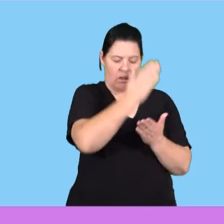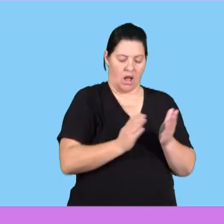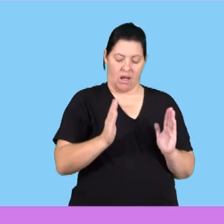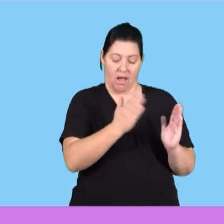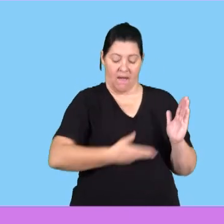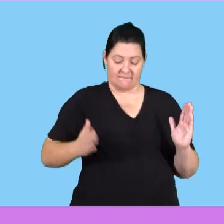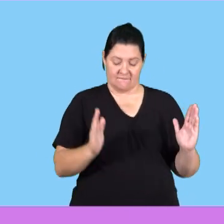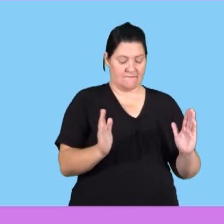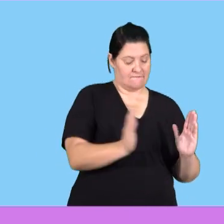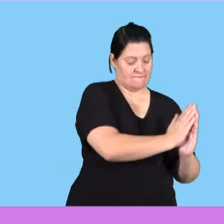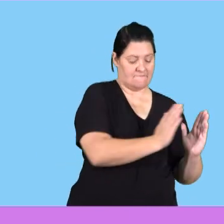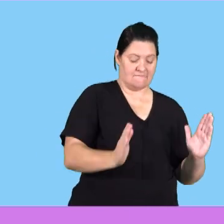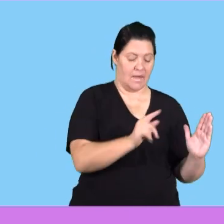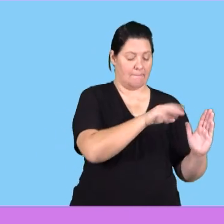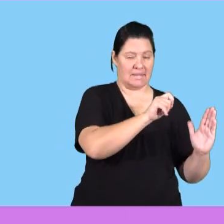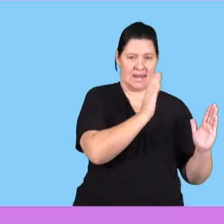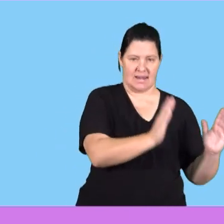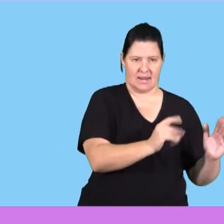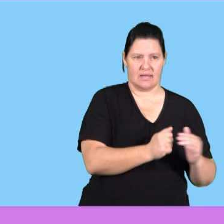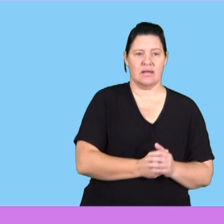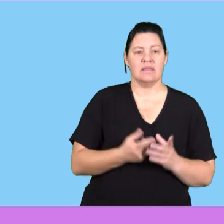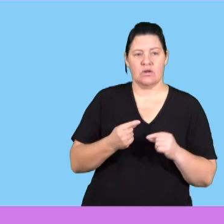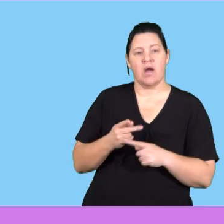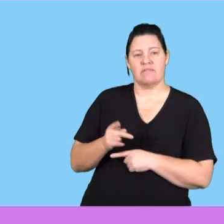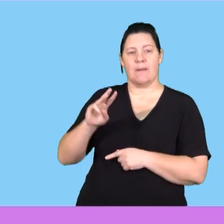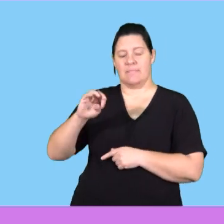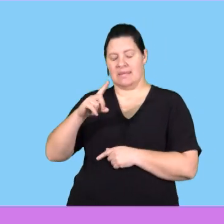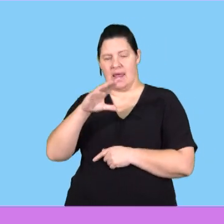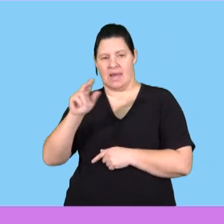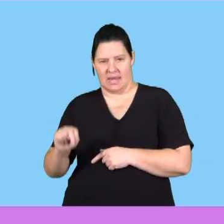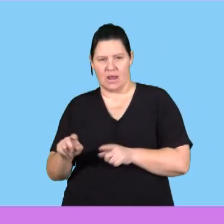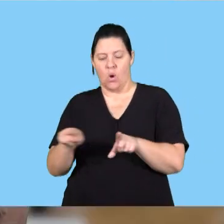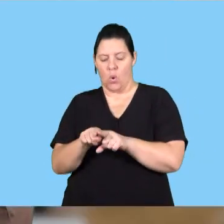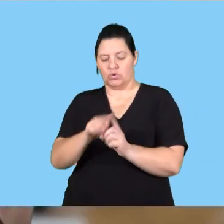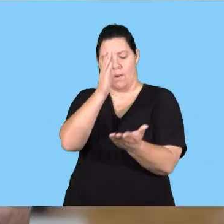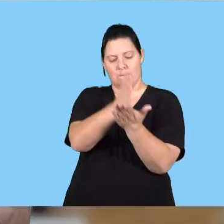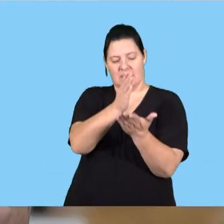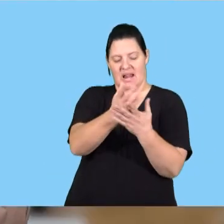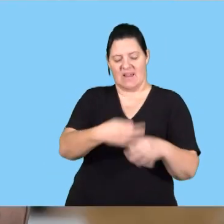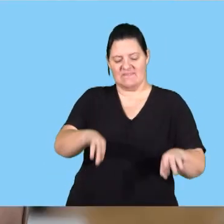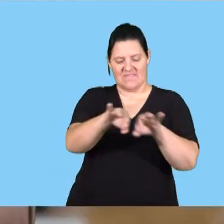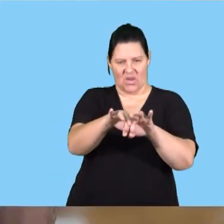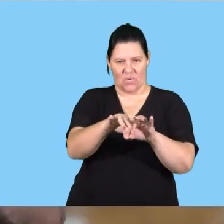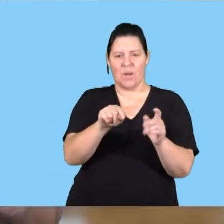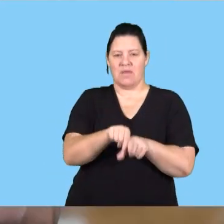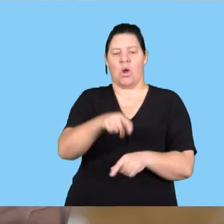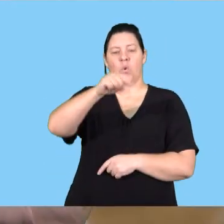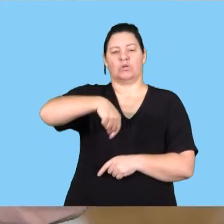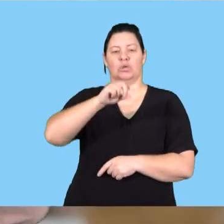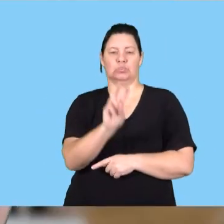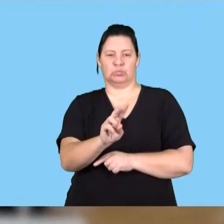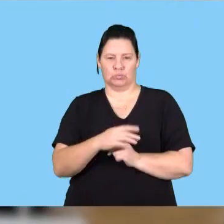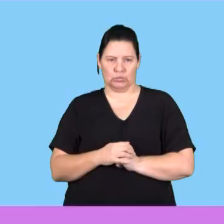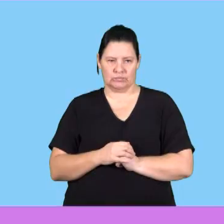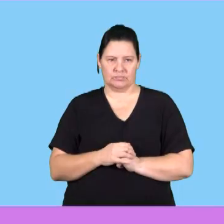lower half of your data. Then we have our median. We know median is also the middle value, also known as quartile